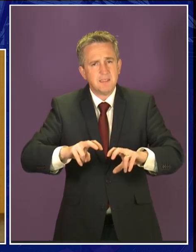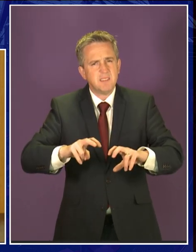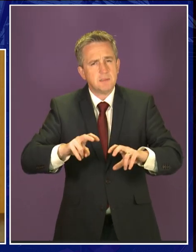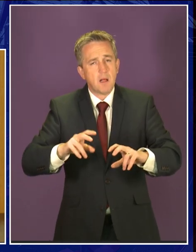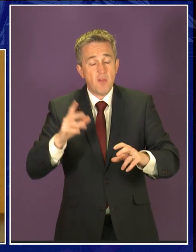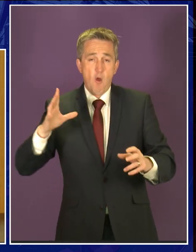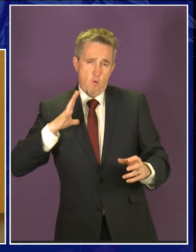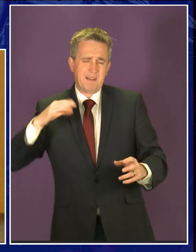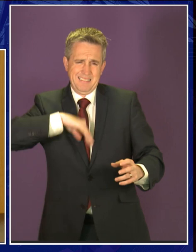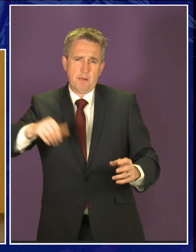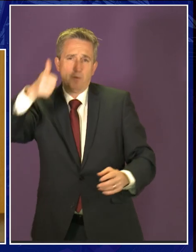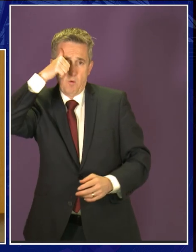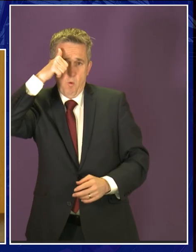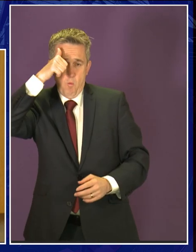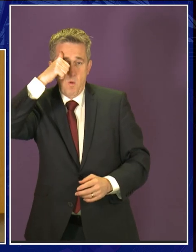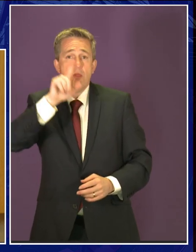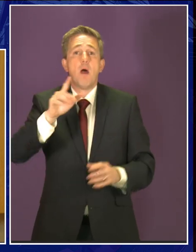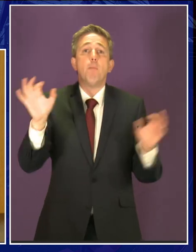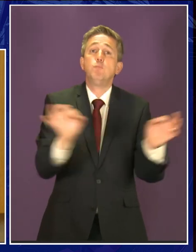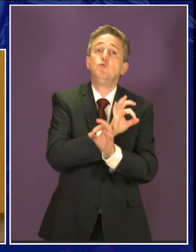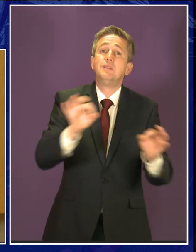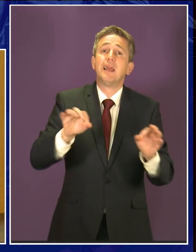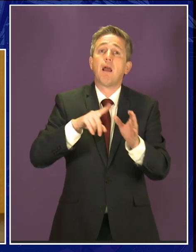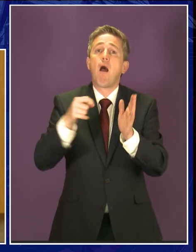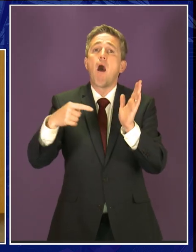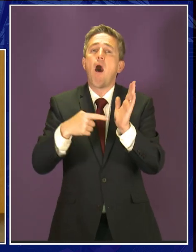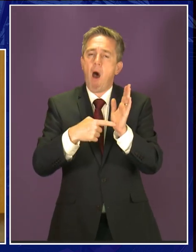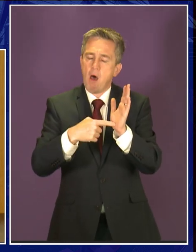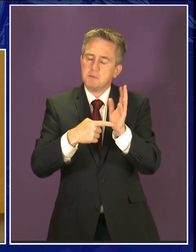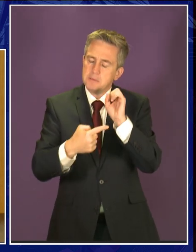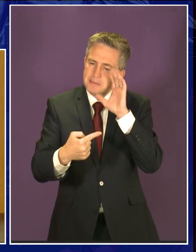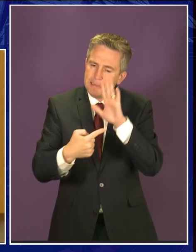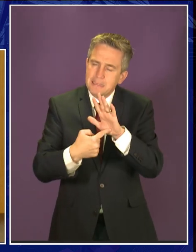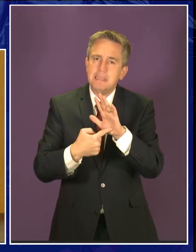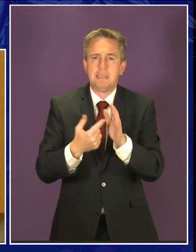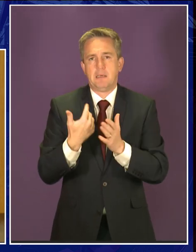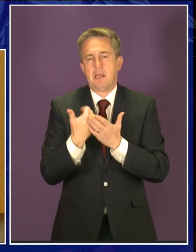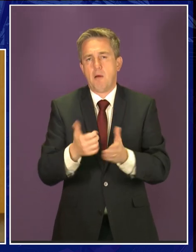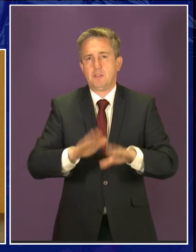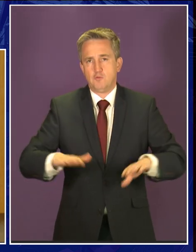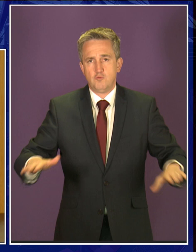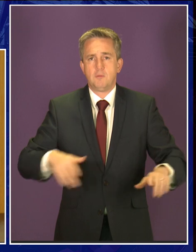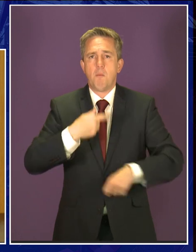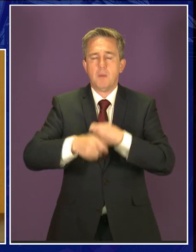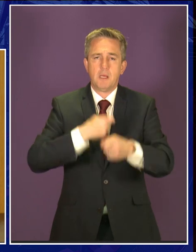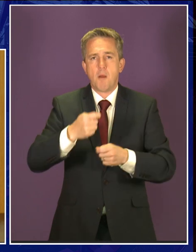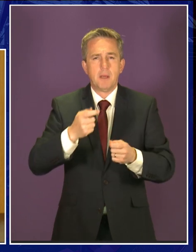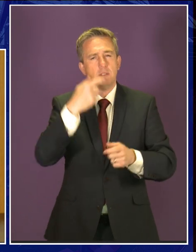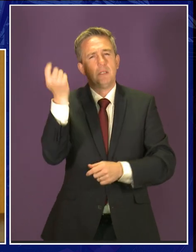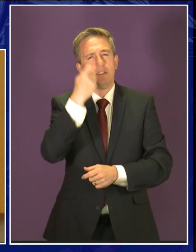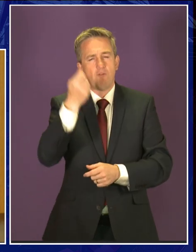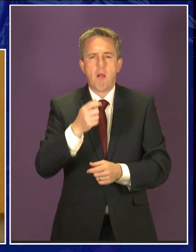know, that music and arts can play an important role in helping children to become successful, creative, and